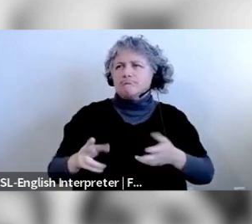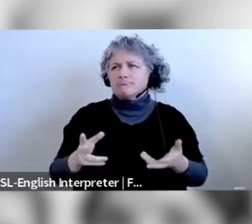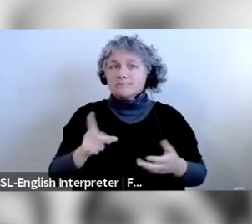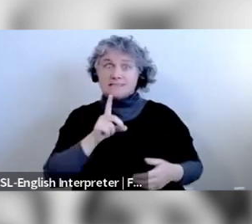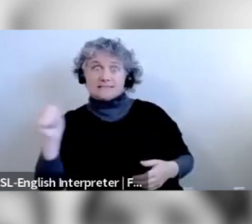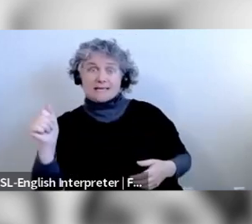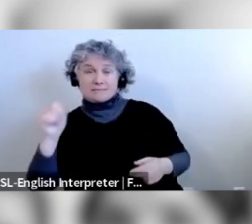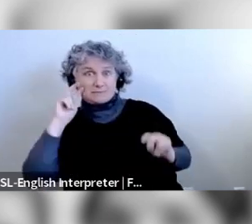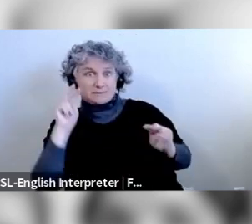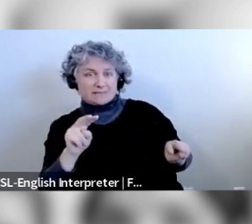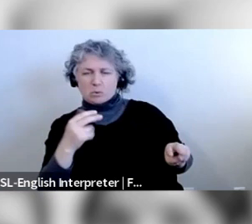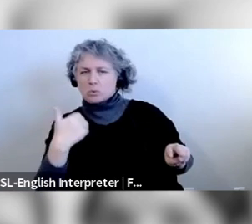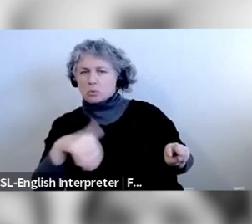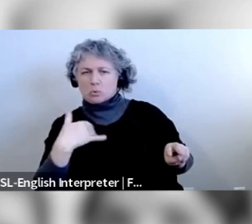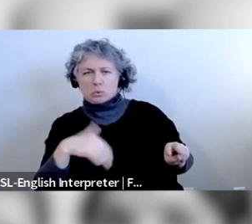disabled person's perspective.